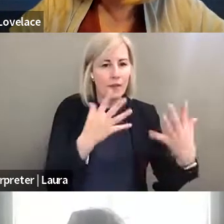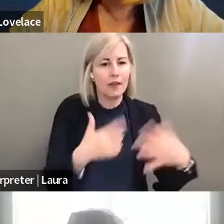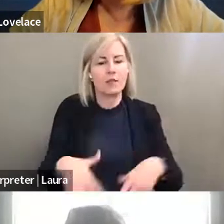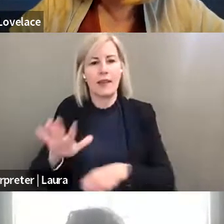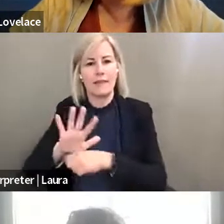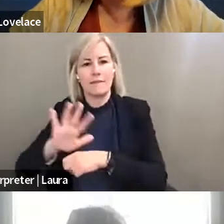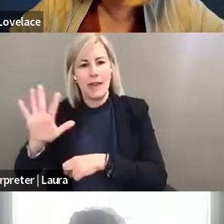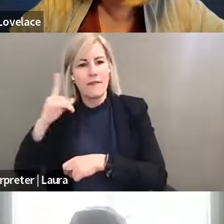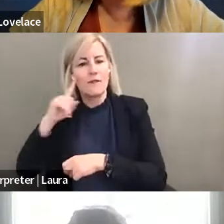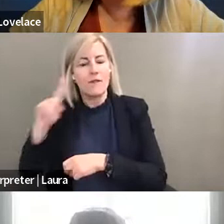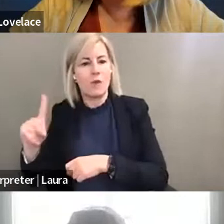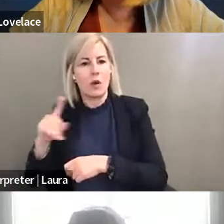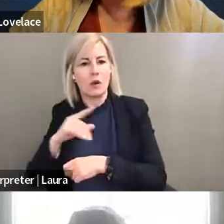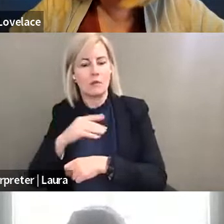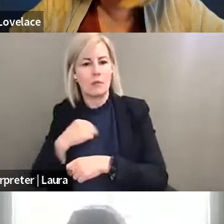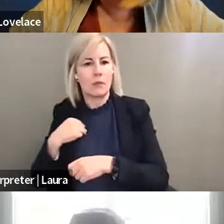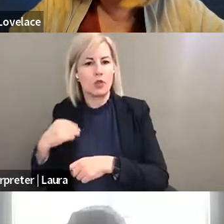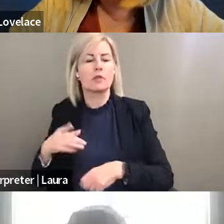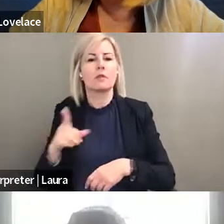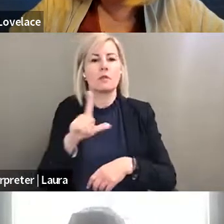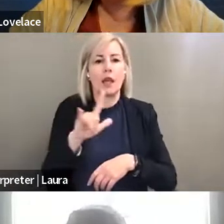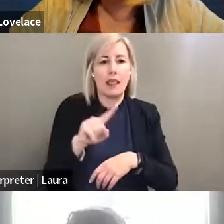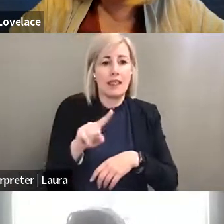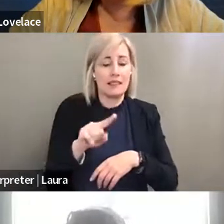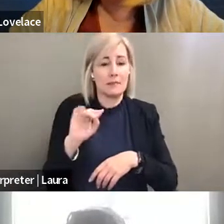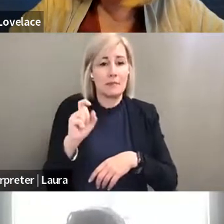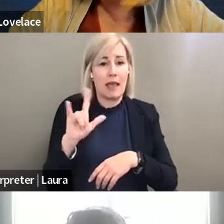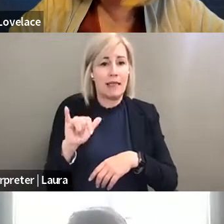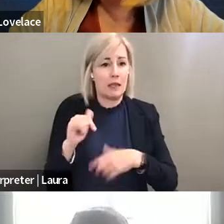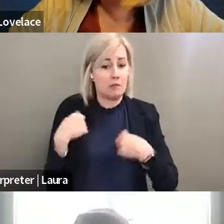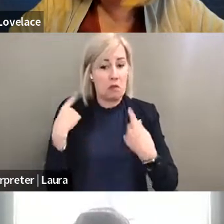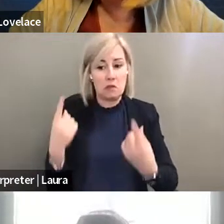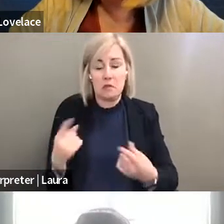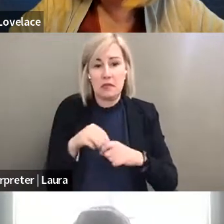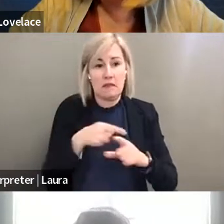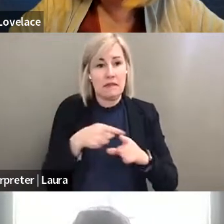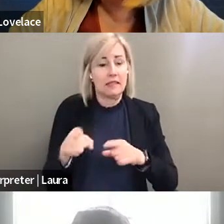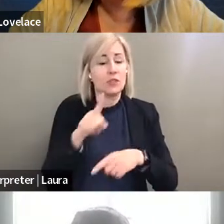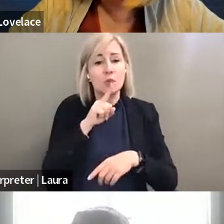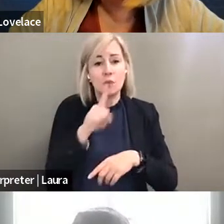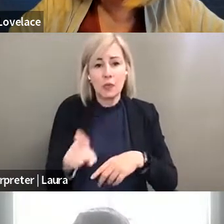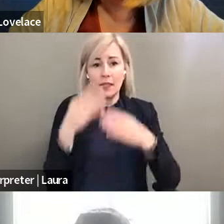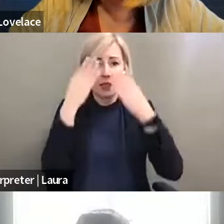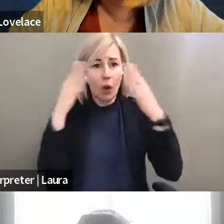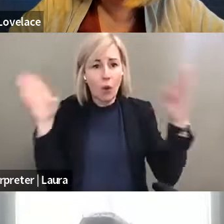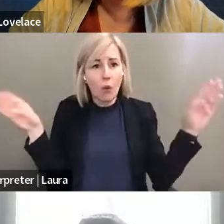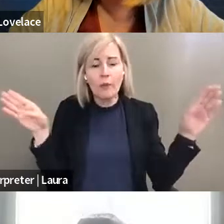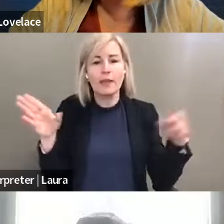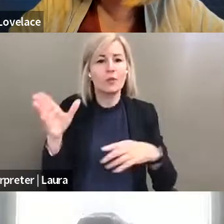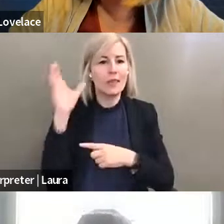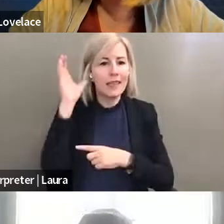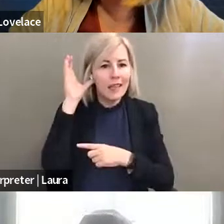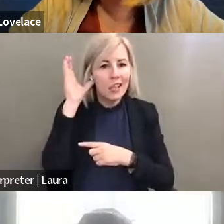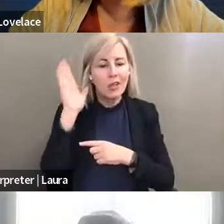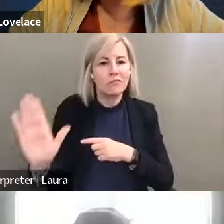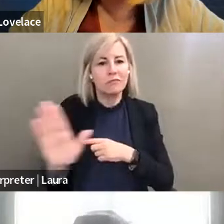members. And Liz Matney, I think, as long as I've been in this field, I think is really open to hear what the issues